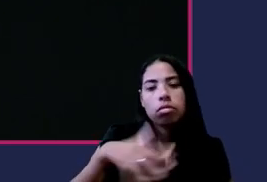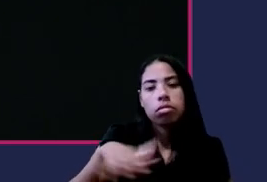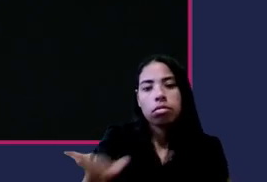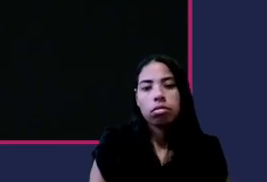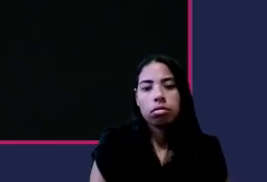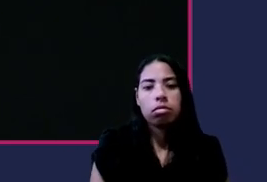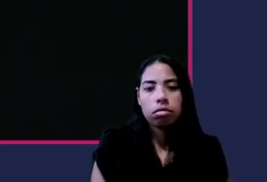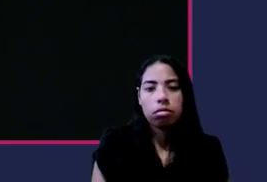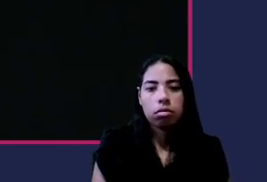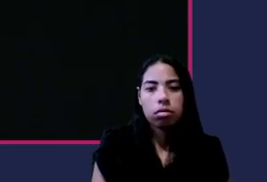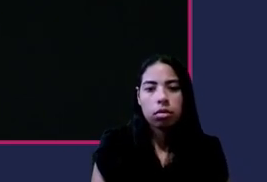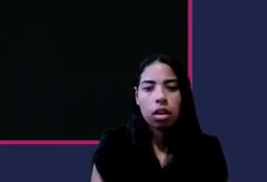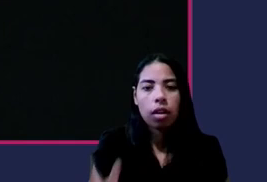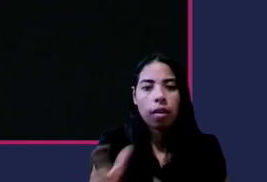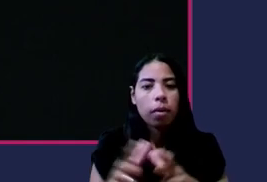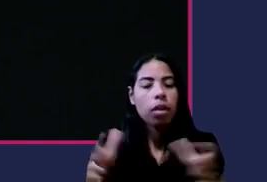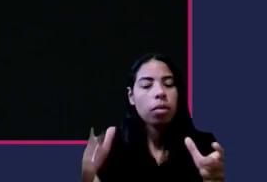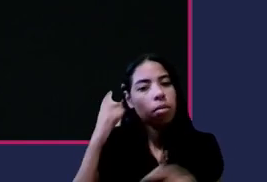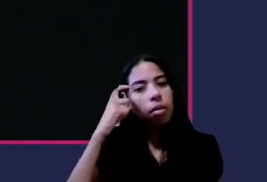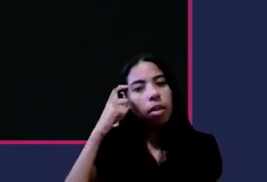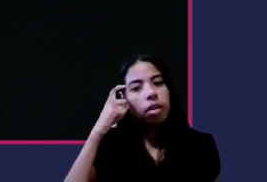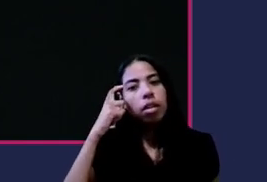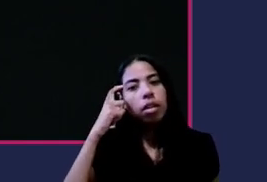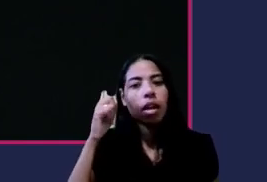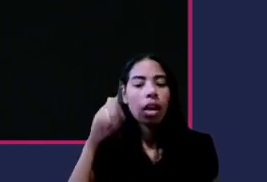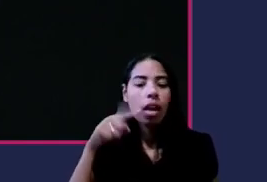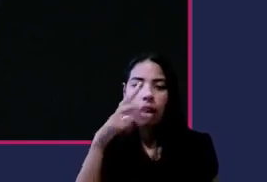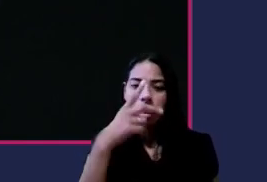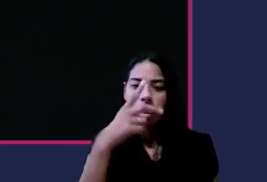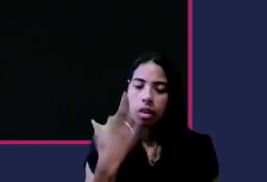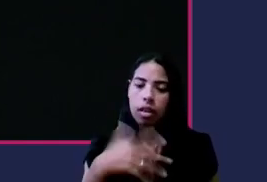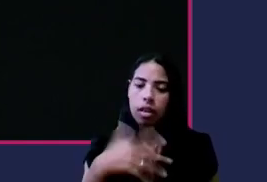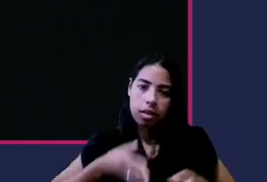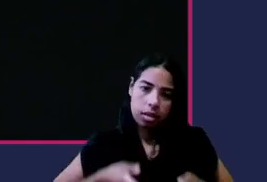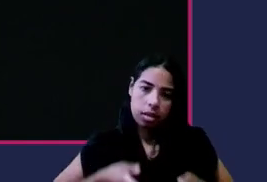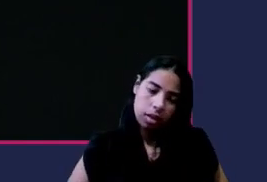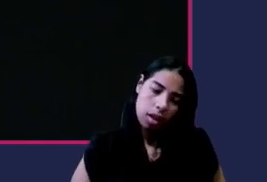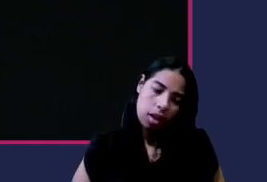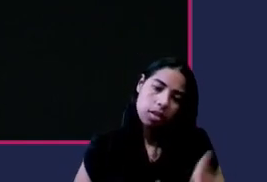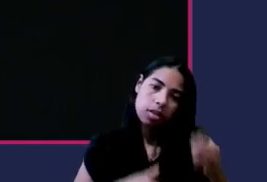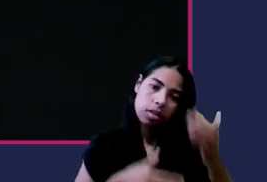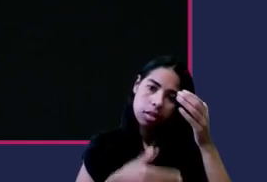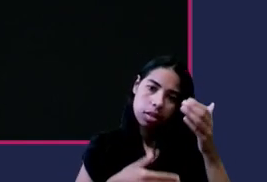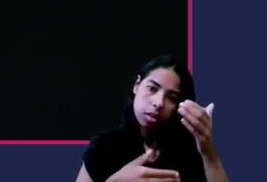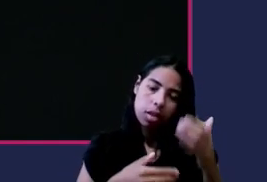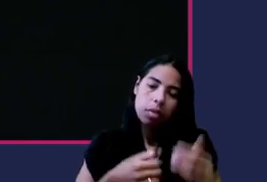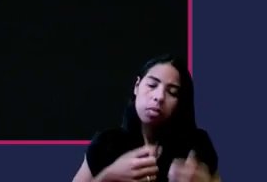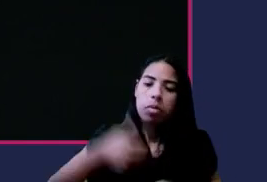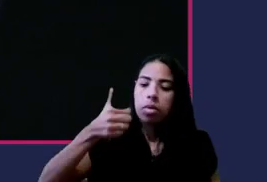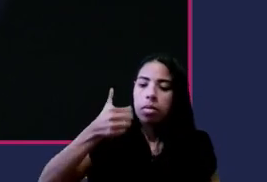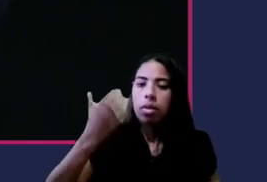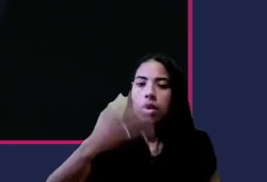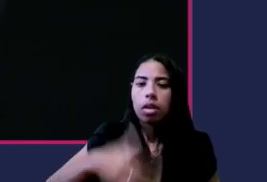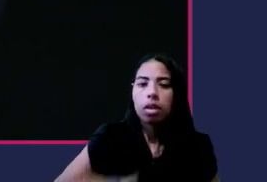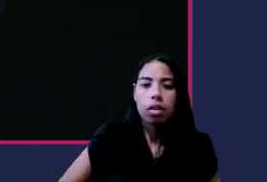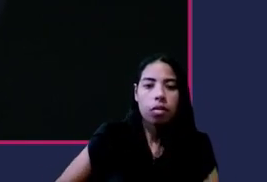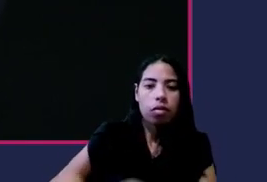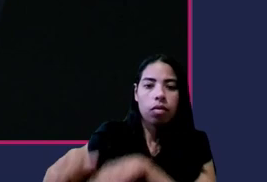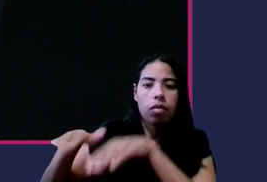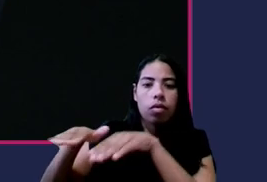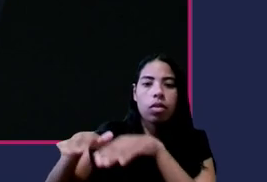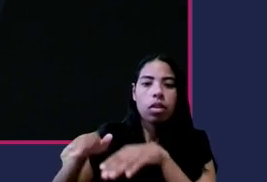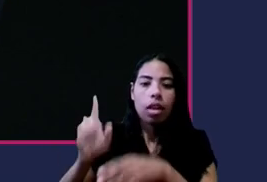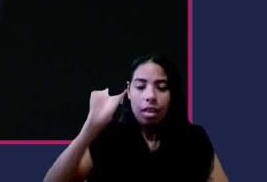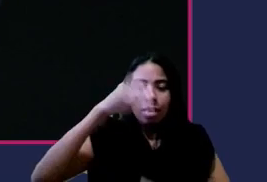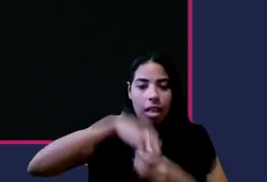research advancements. I am very passionate about early childhood. People think the early childhood is when the child